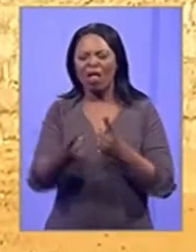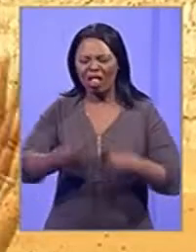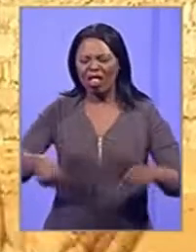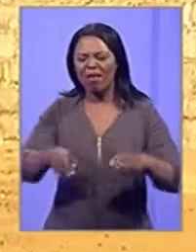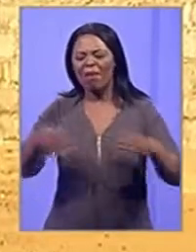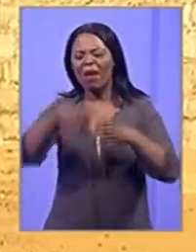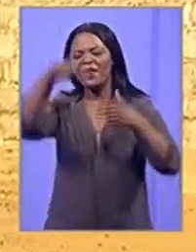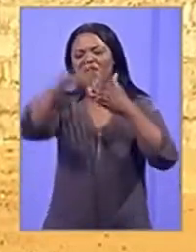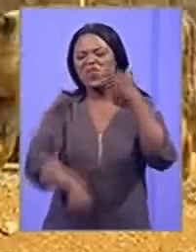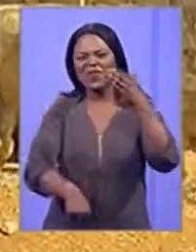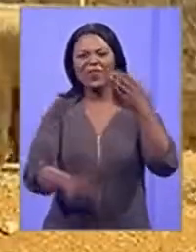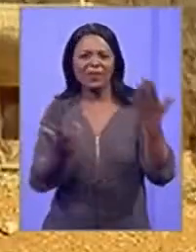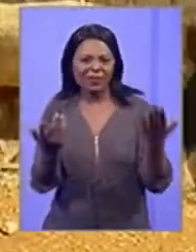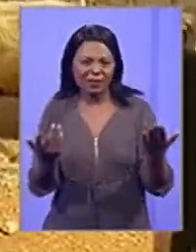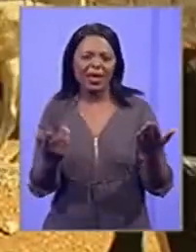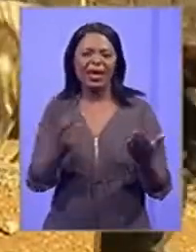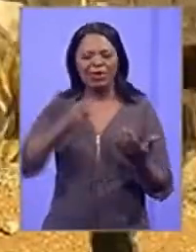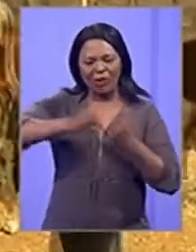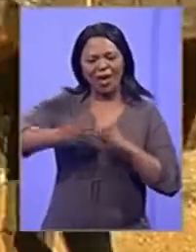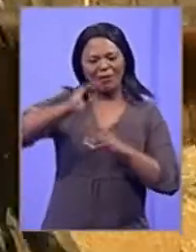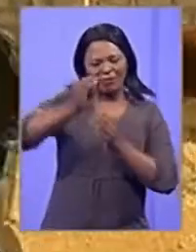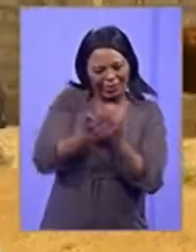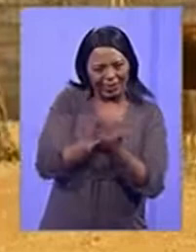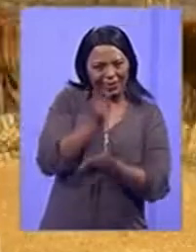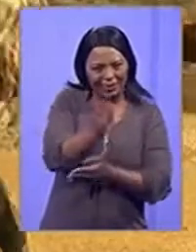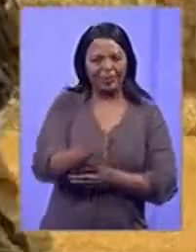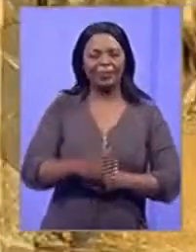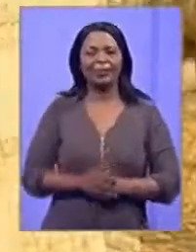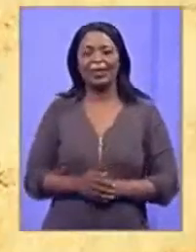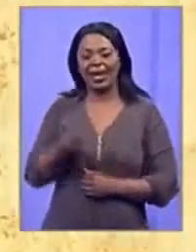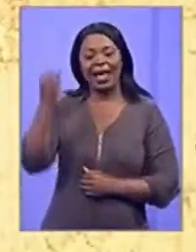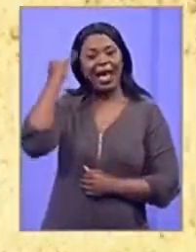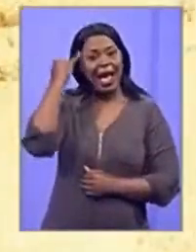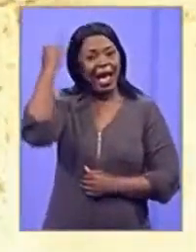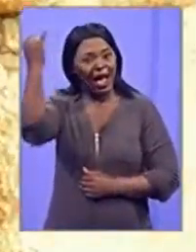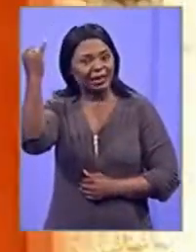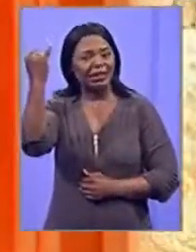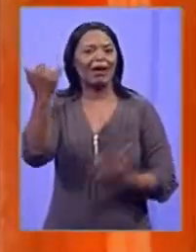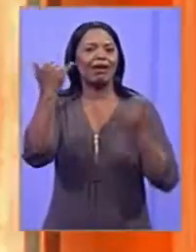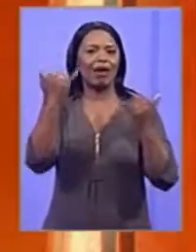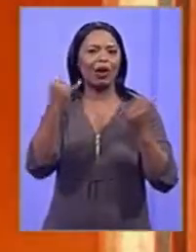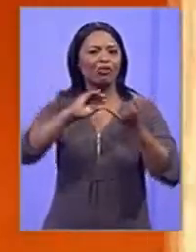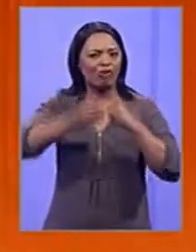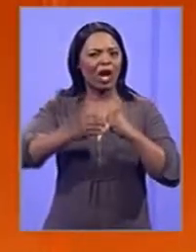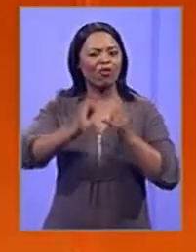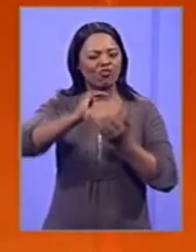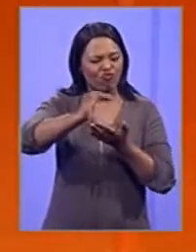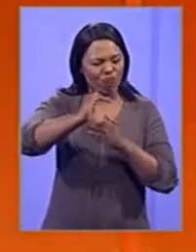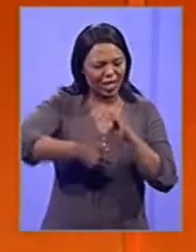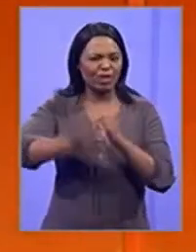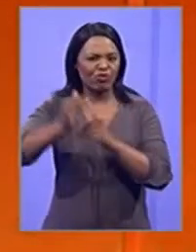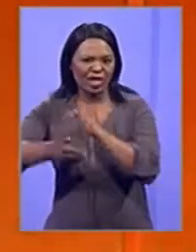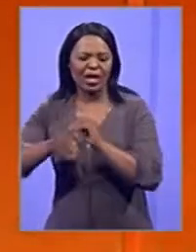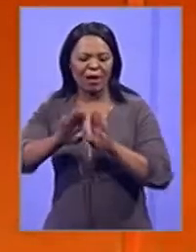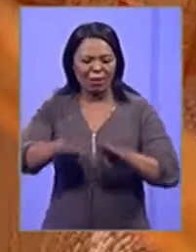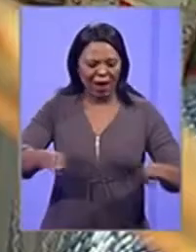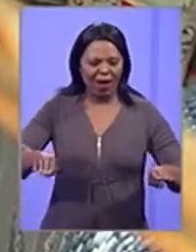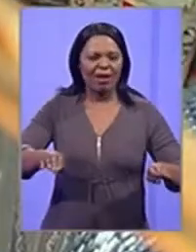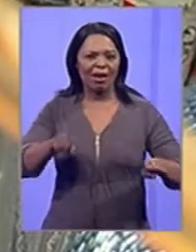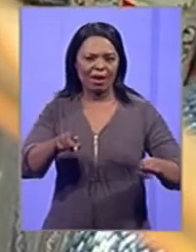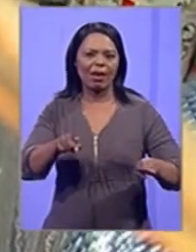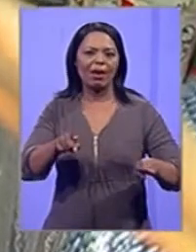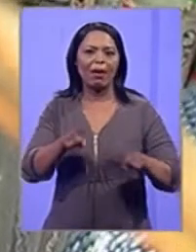ya meetse. Le ge Mangwato a thomile keretšhe e ka mogopolo wa go šireletša bana, go fana ka thuto ya motheo ke tše dingwe tša tšeo